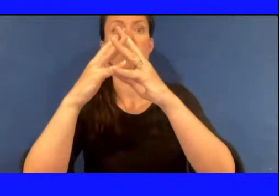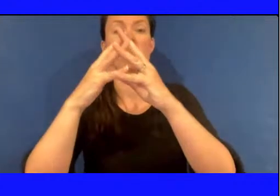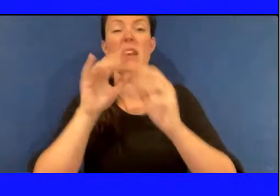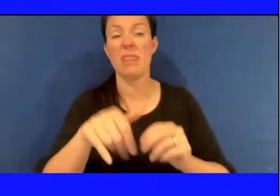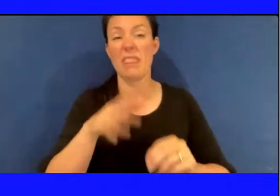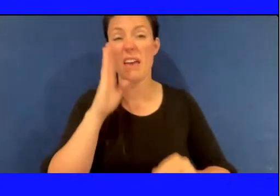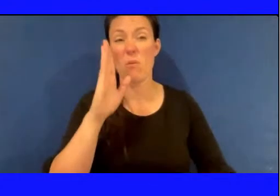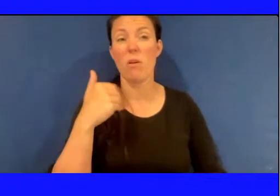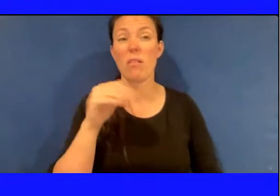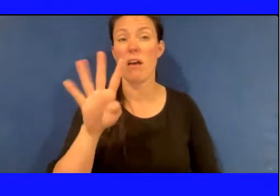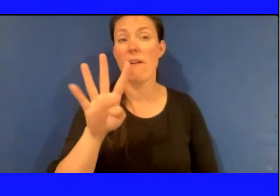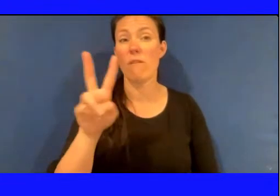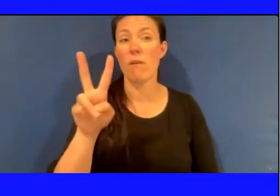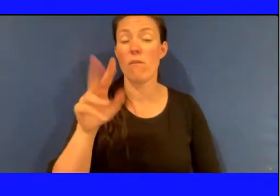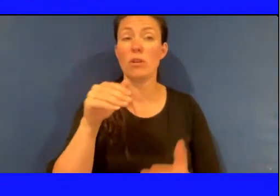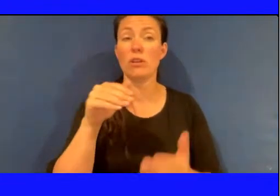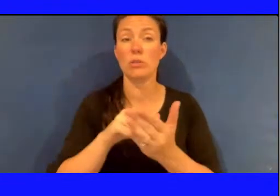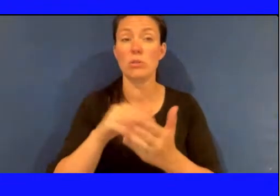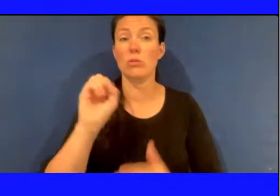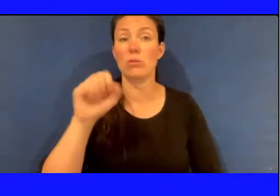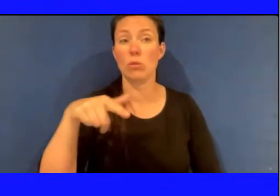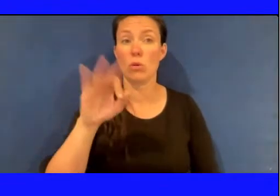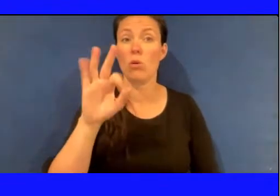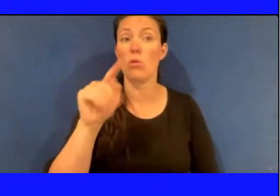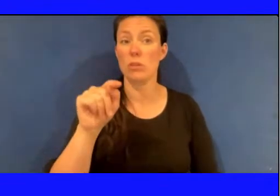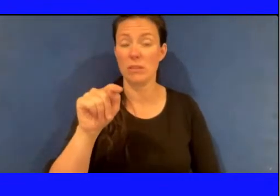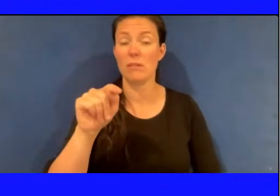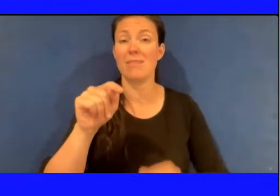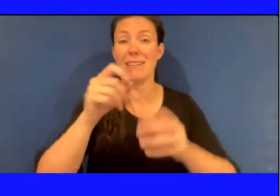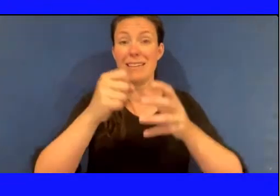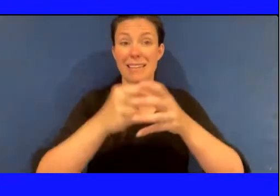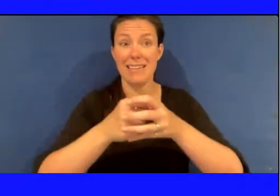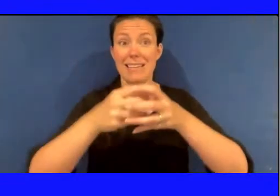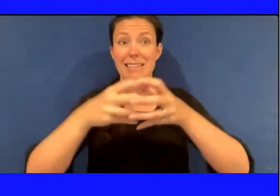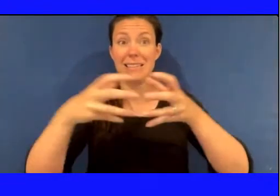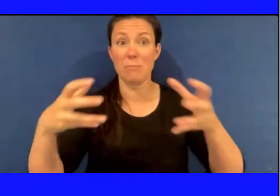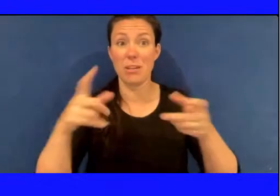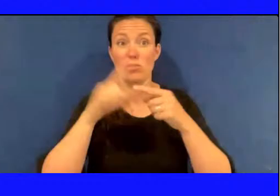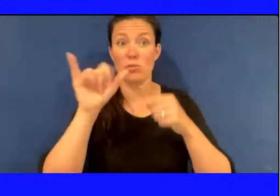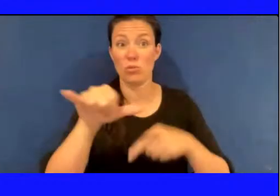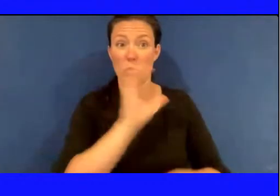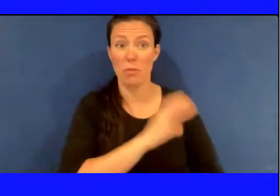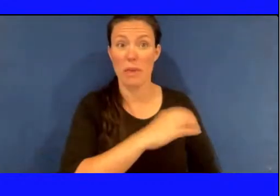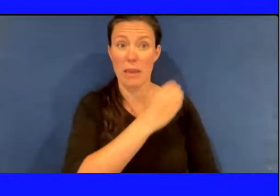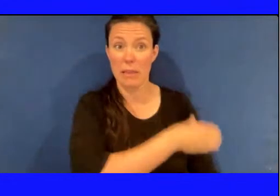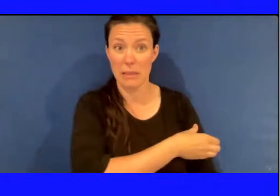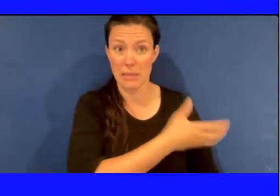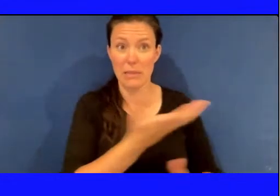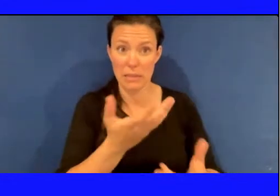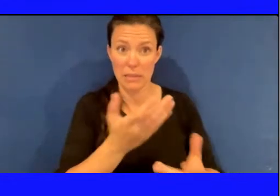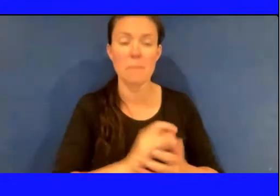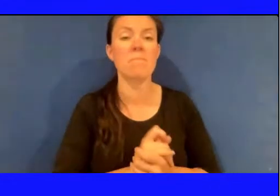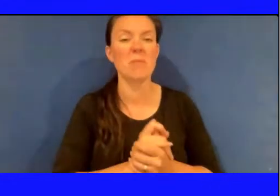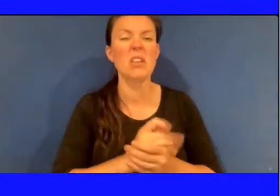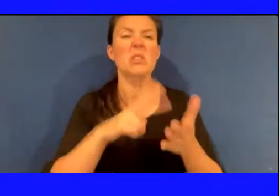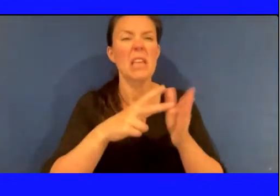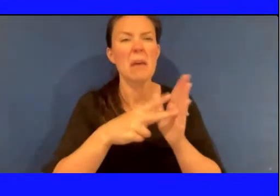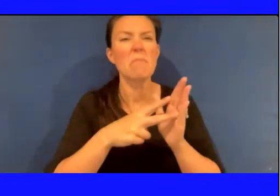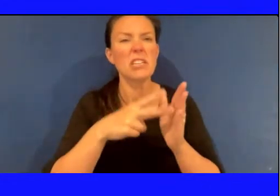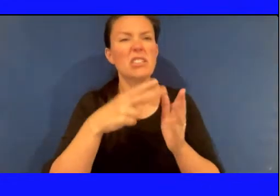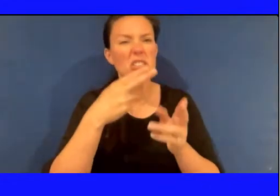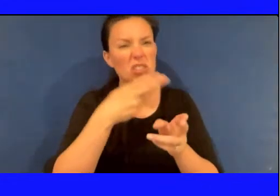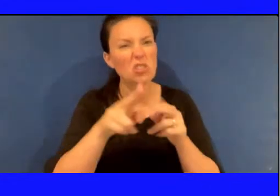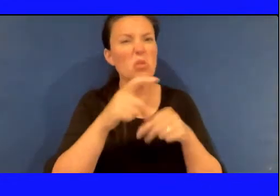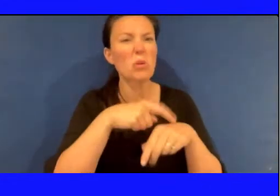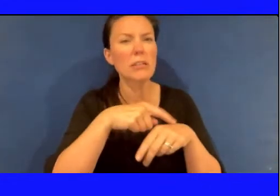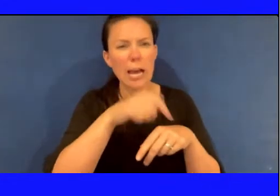42,000 square foot expansion to the clinic. So a little bit of a short-term juggling as we move some of